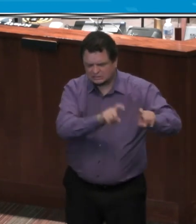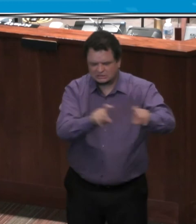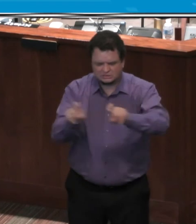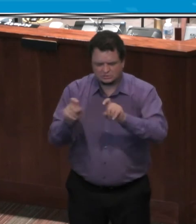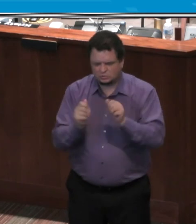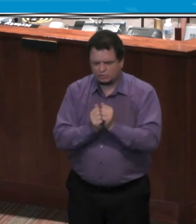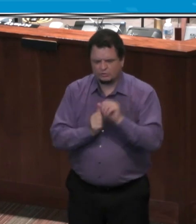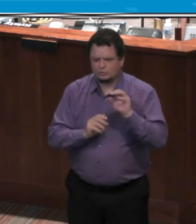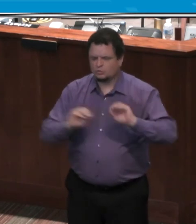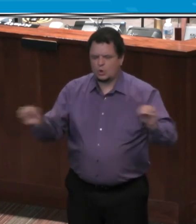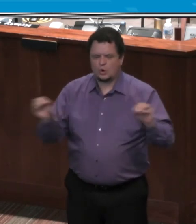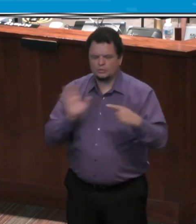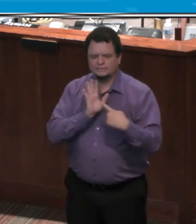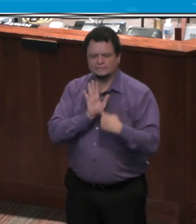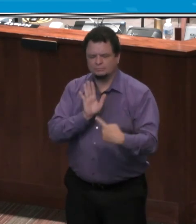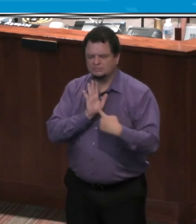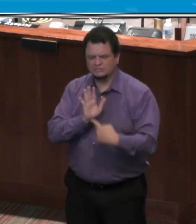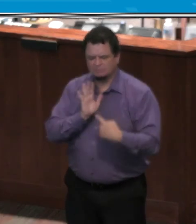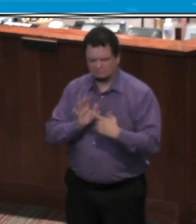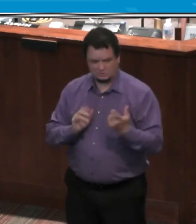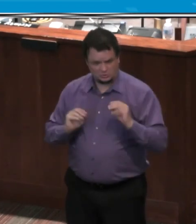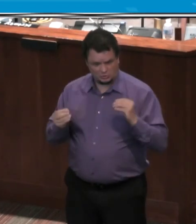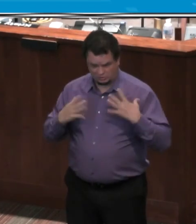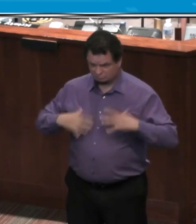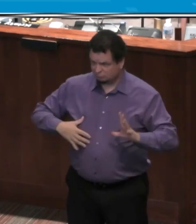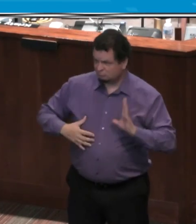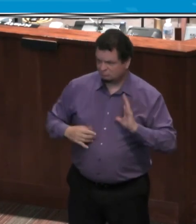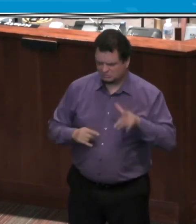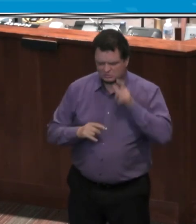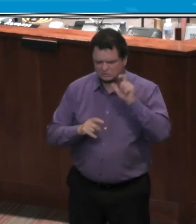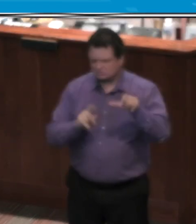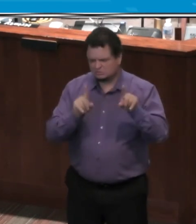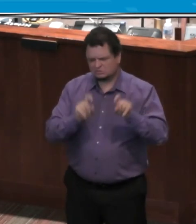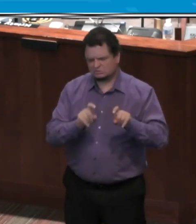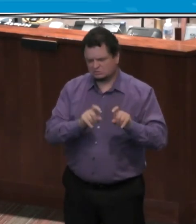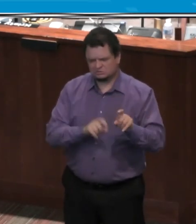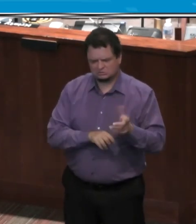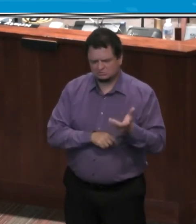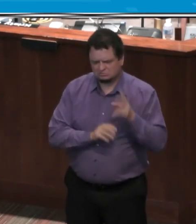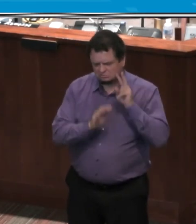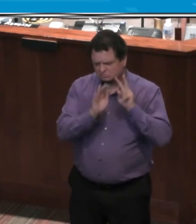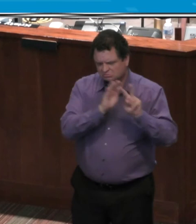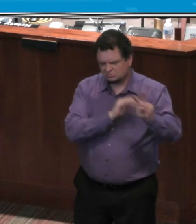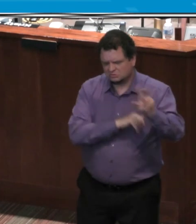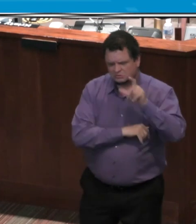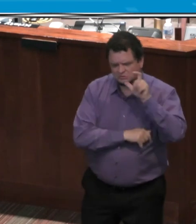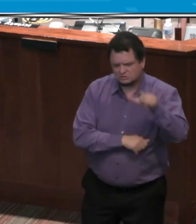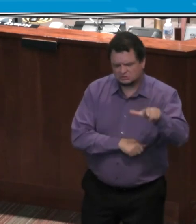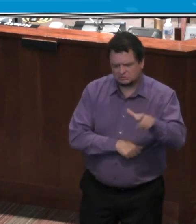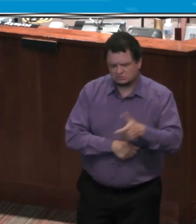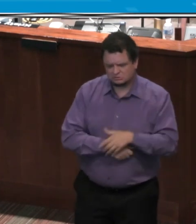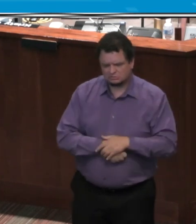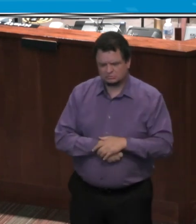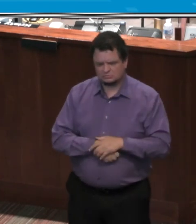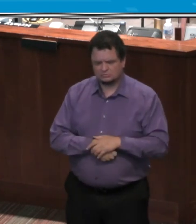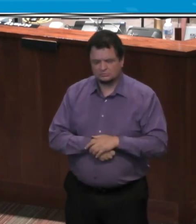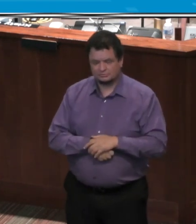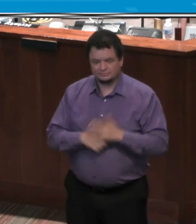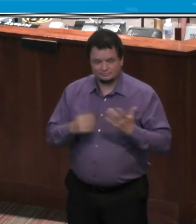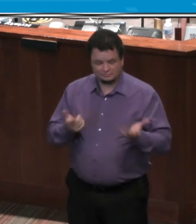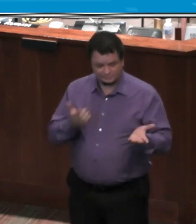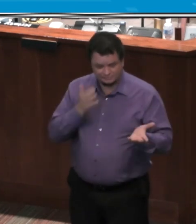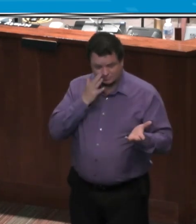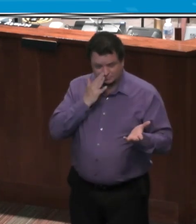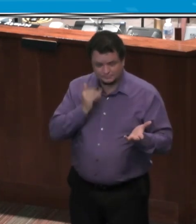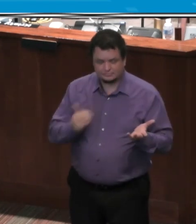I will say, though, we're not turning anyone away. Although our testing strategy is to test people who have symptoms,